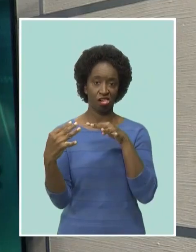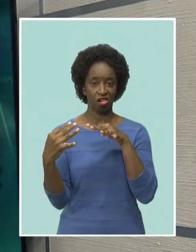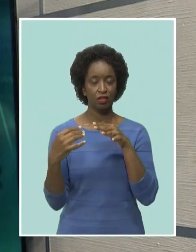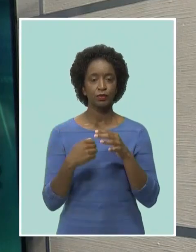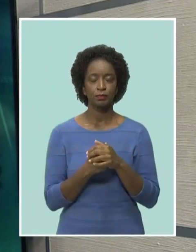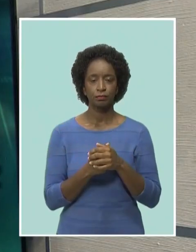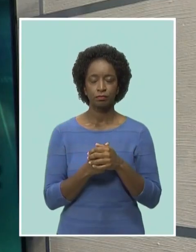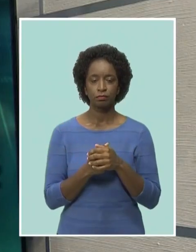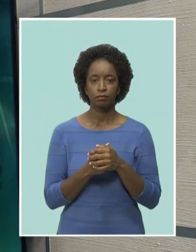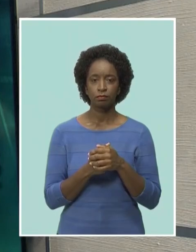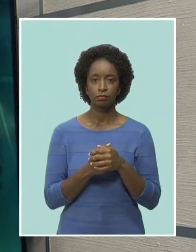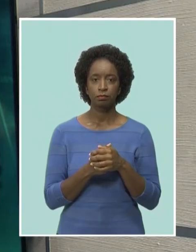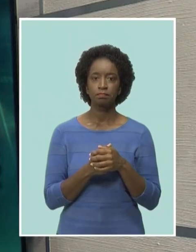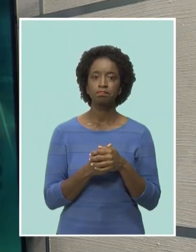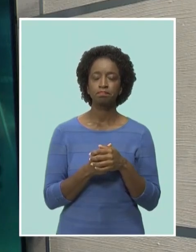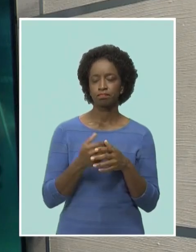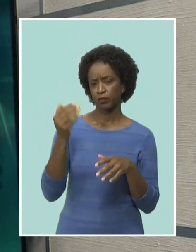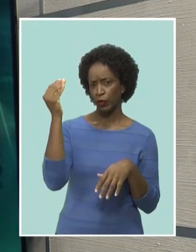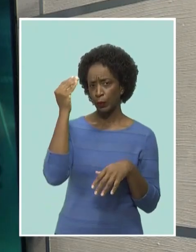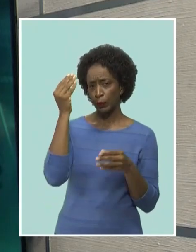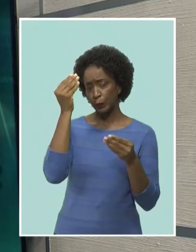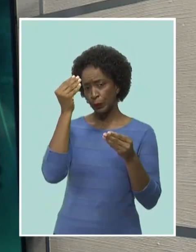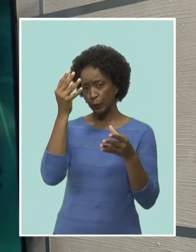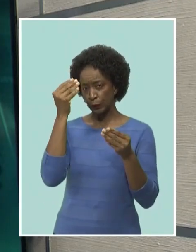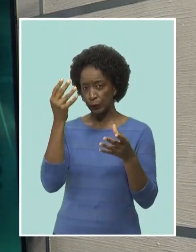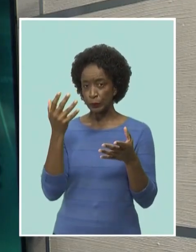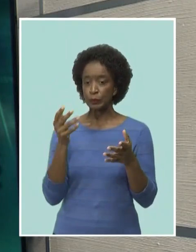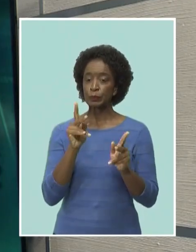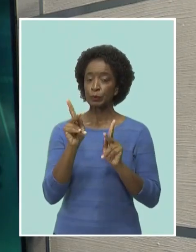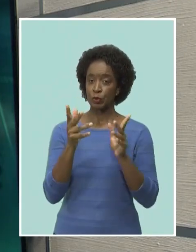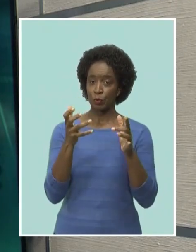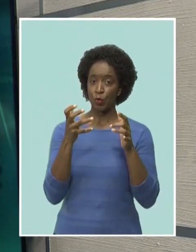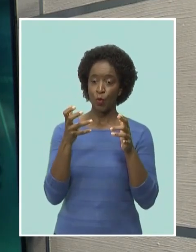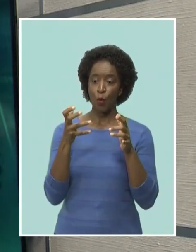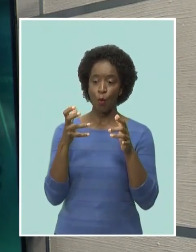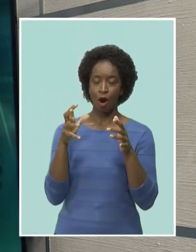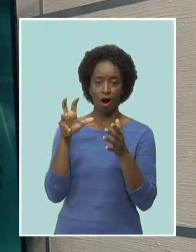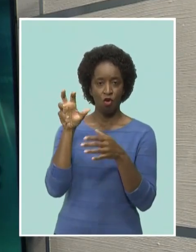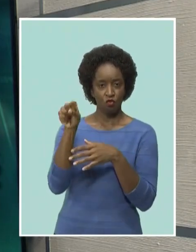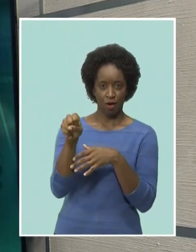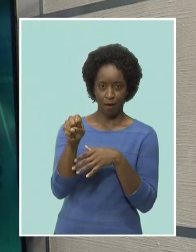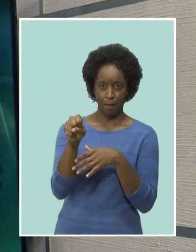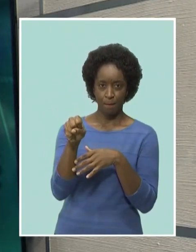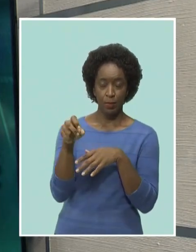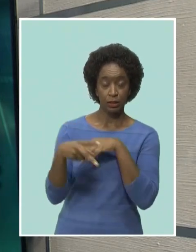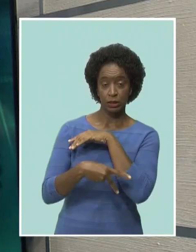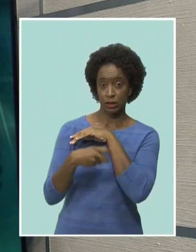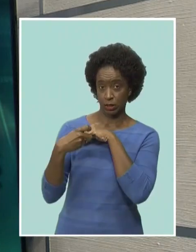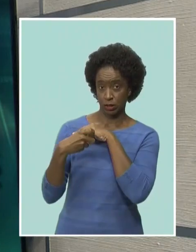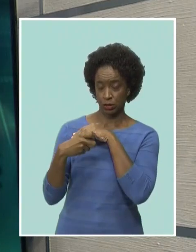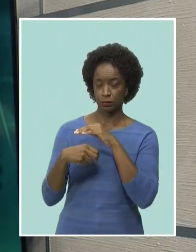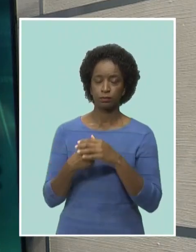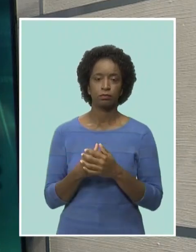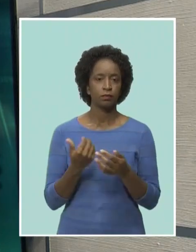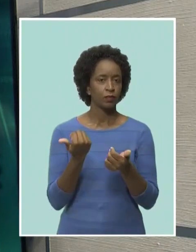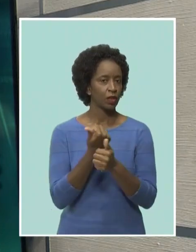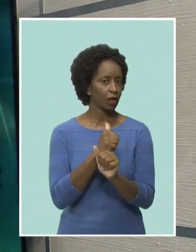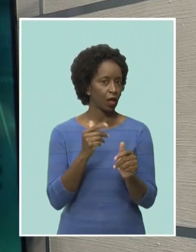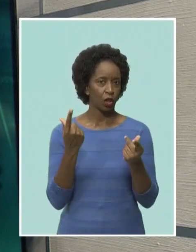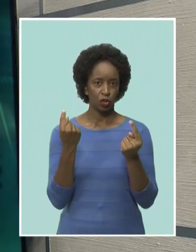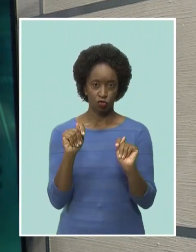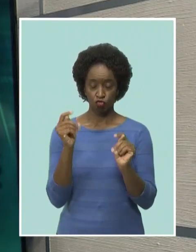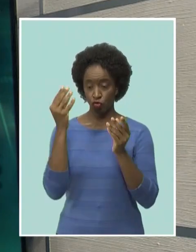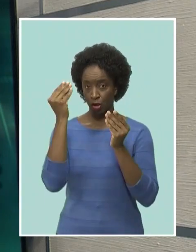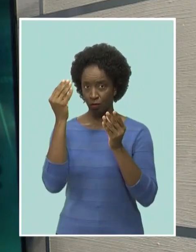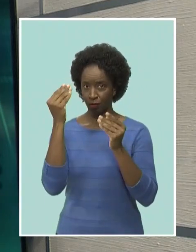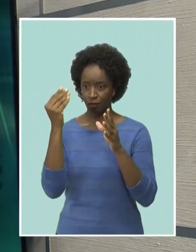Noting data has become a sought-after commodity in recent times, Williams warns any successful breaches can have devastating impacts